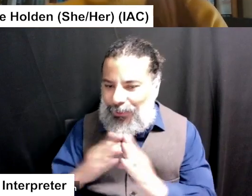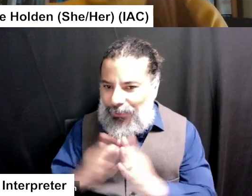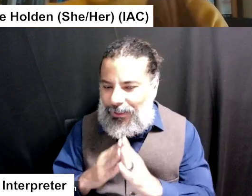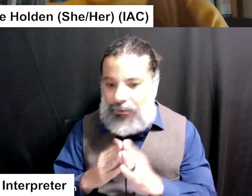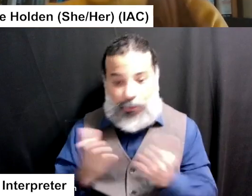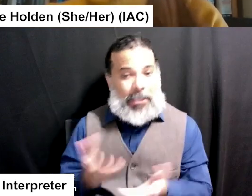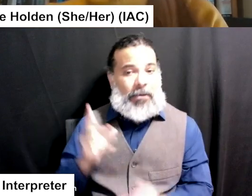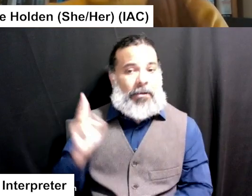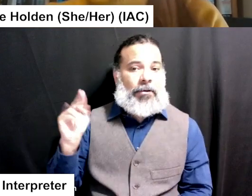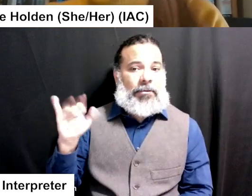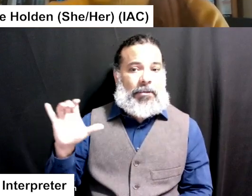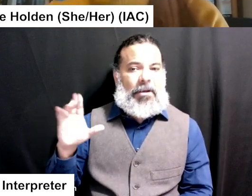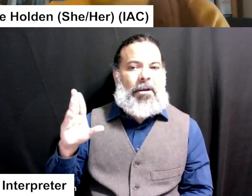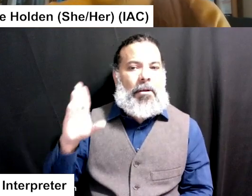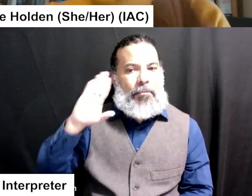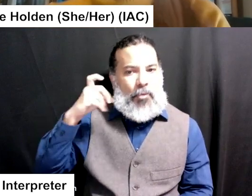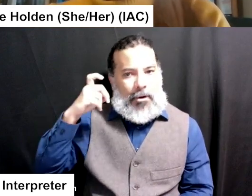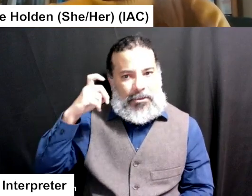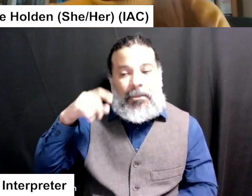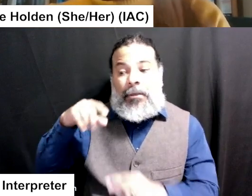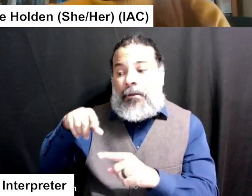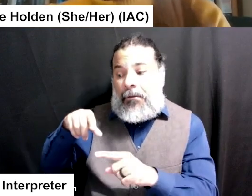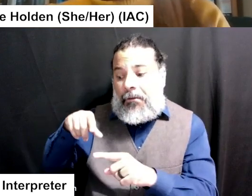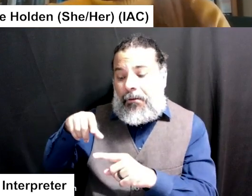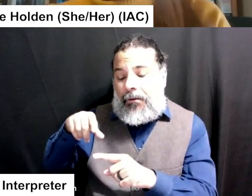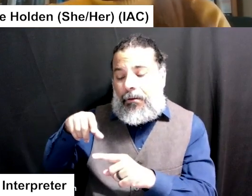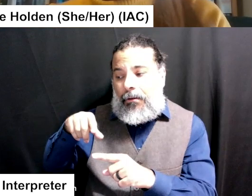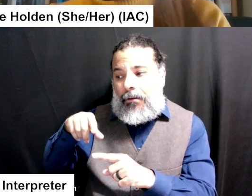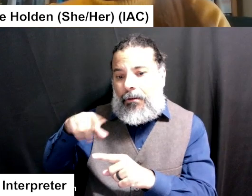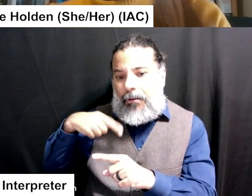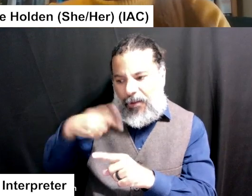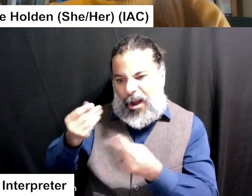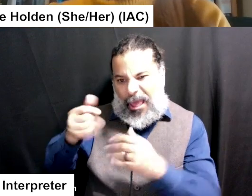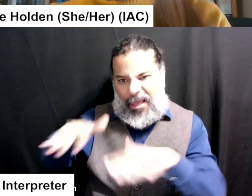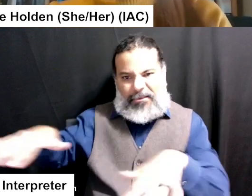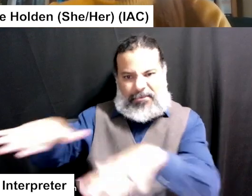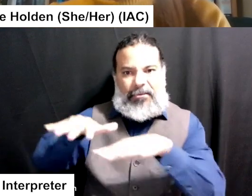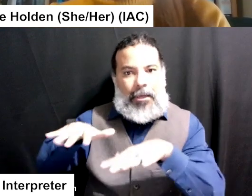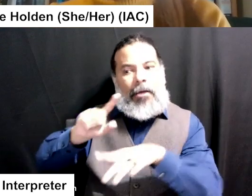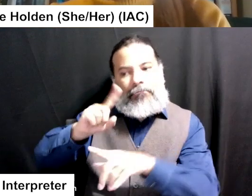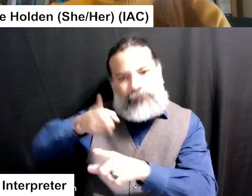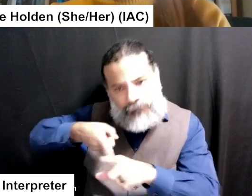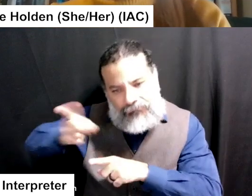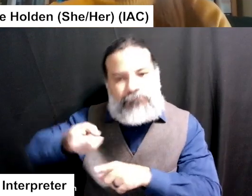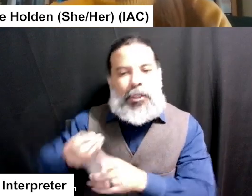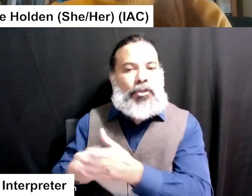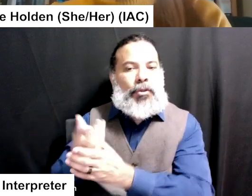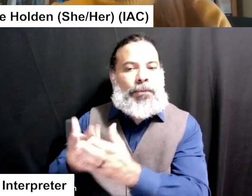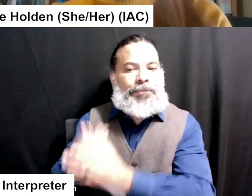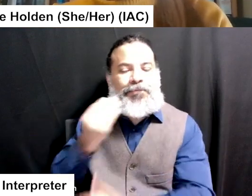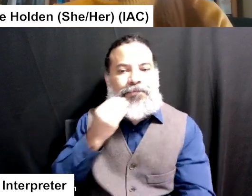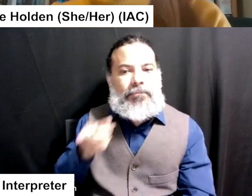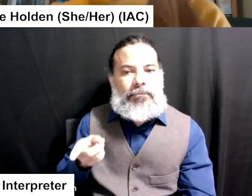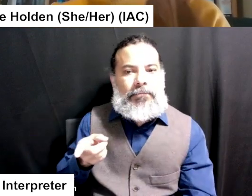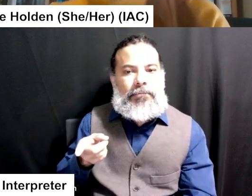here in New York City in the Bronx, there are lands just to grow food. And this